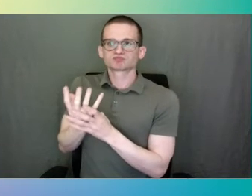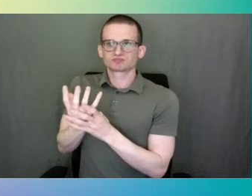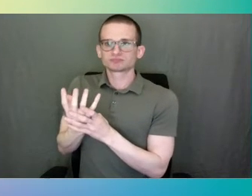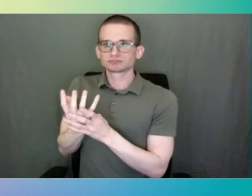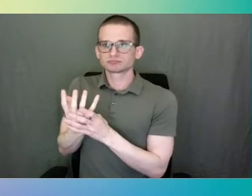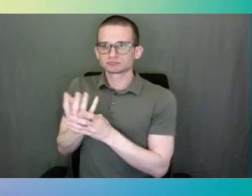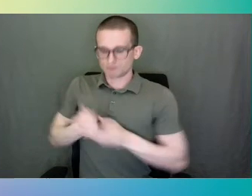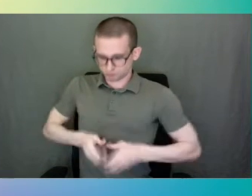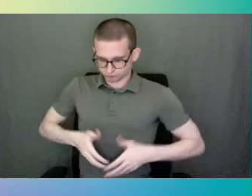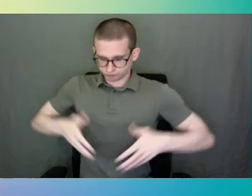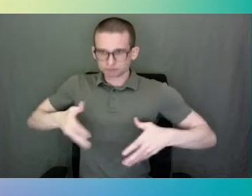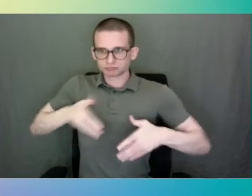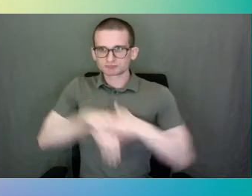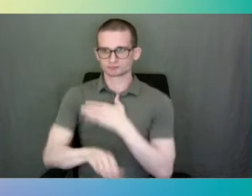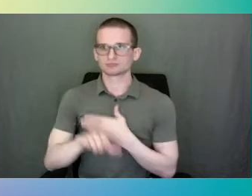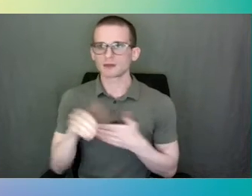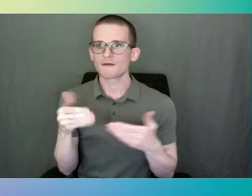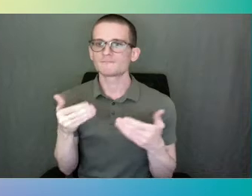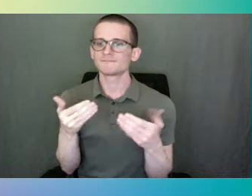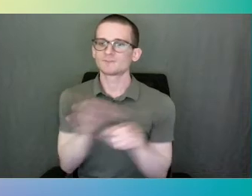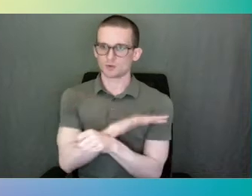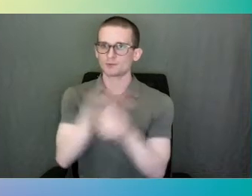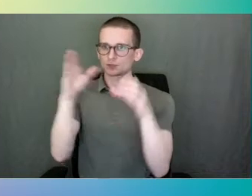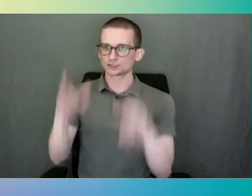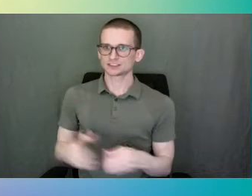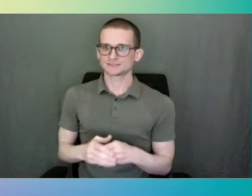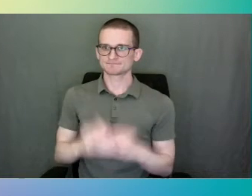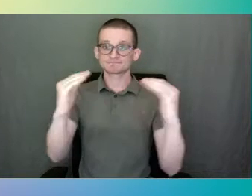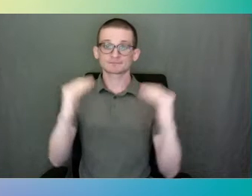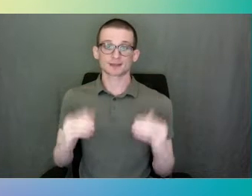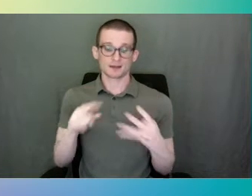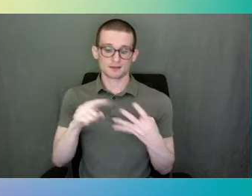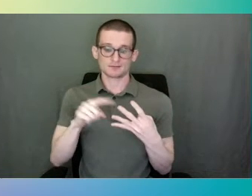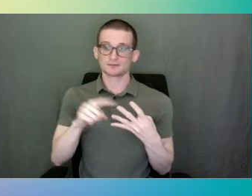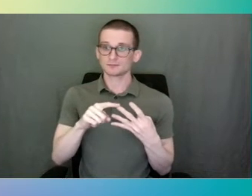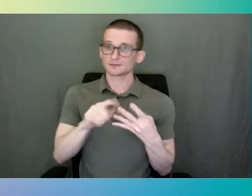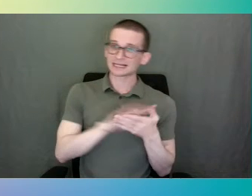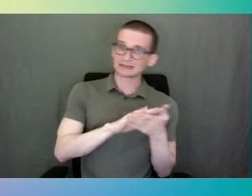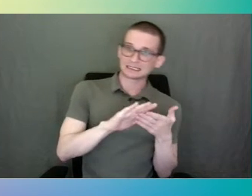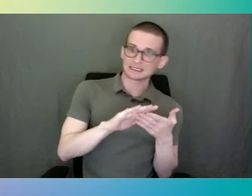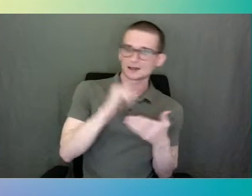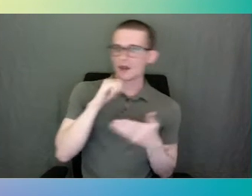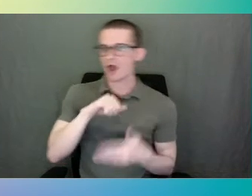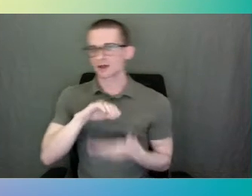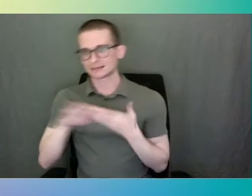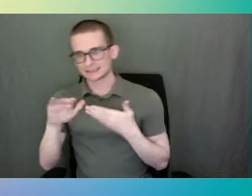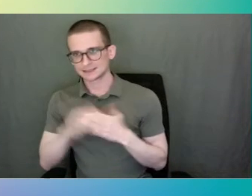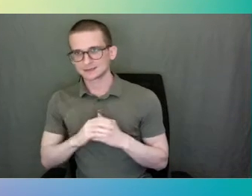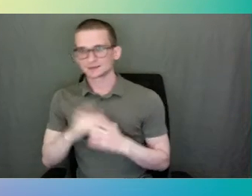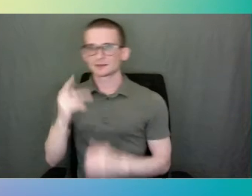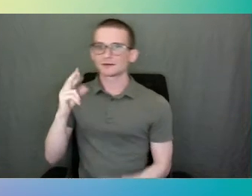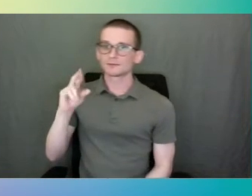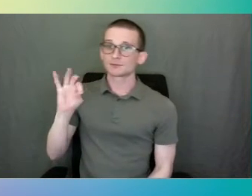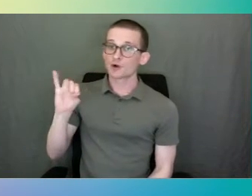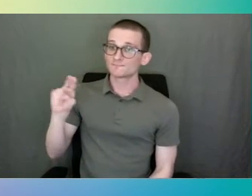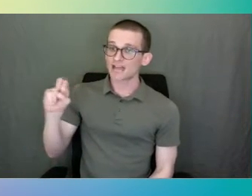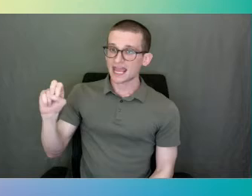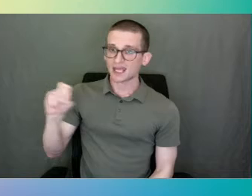procreation. Next, we look at purity and pollution, things that are sacred and clean, things that are profane and unclean. We know